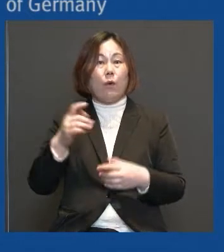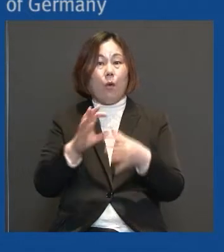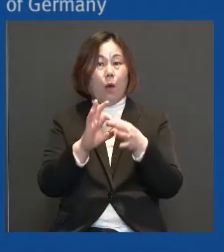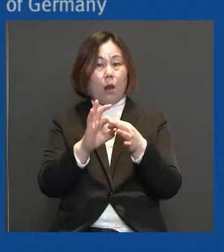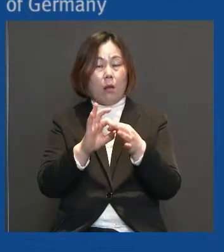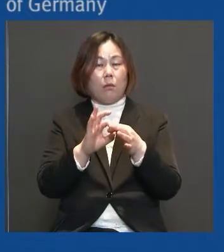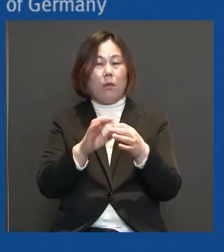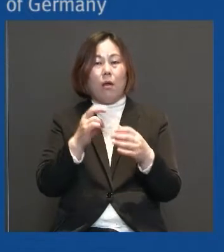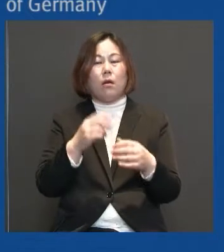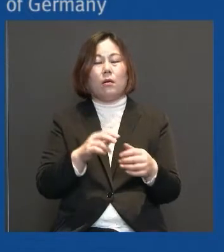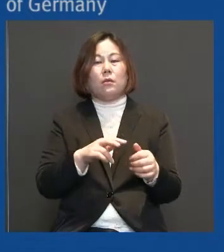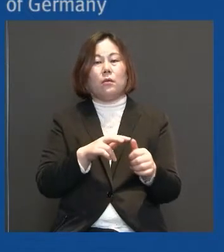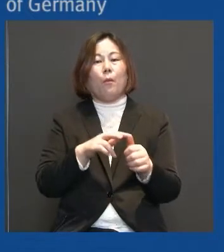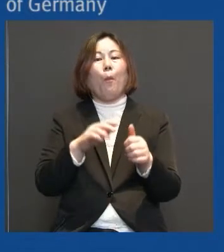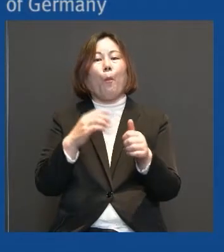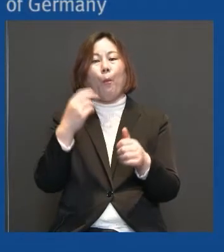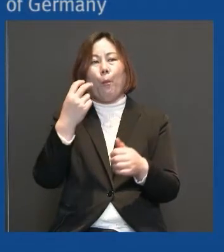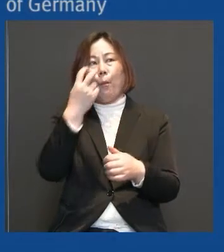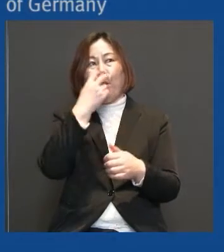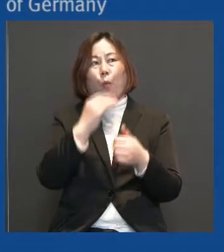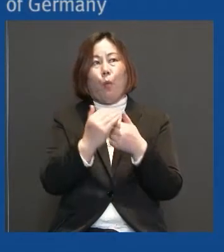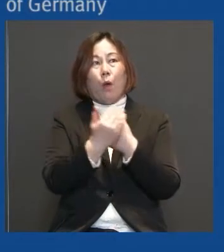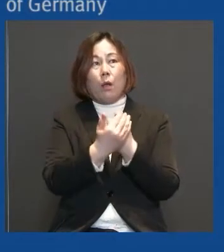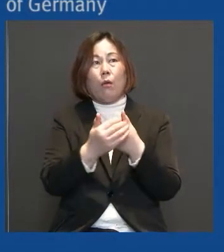as co-developers of ICT and further